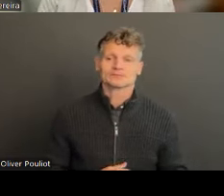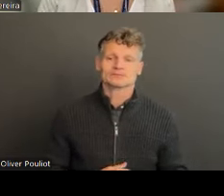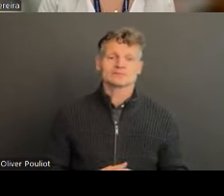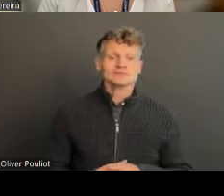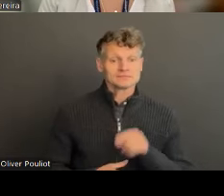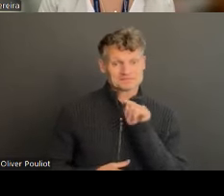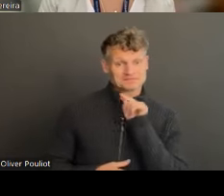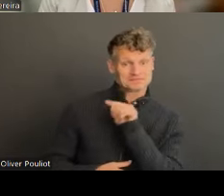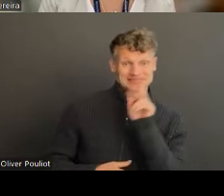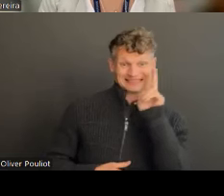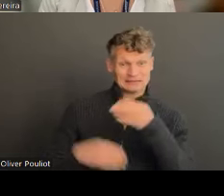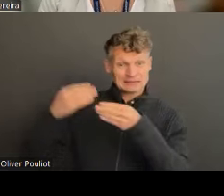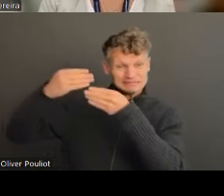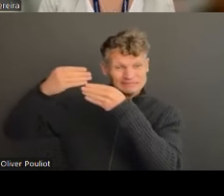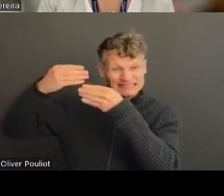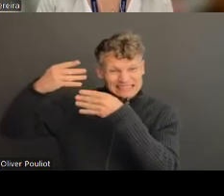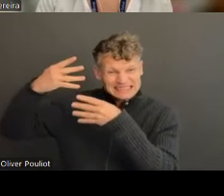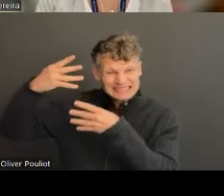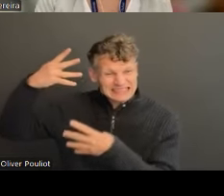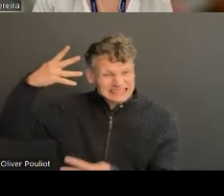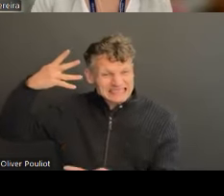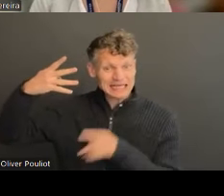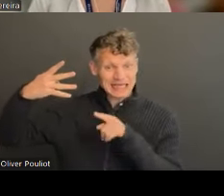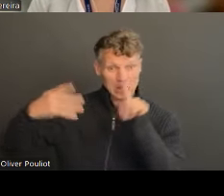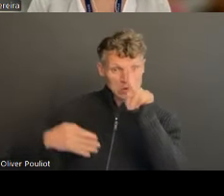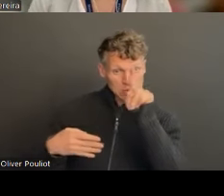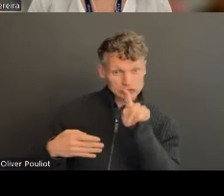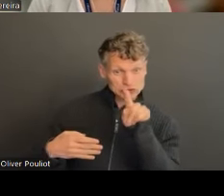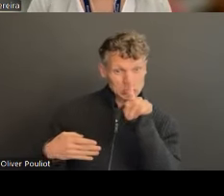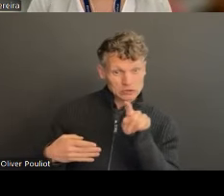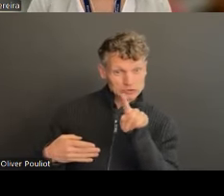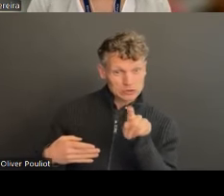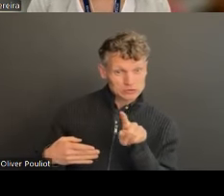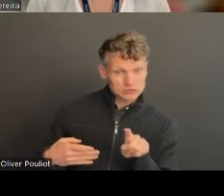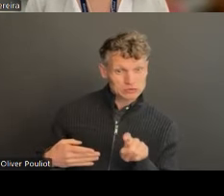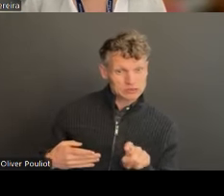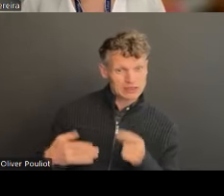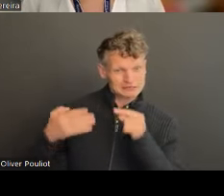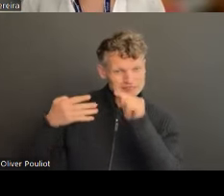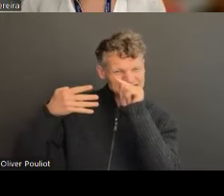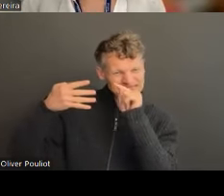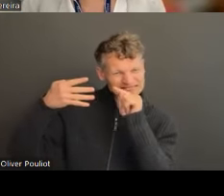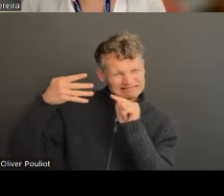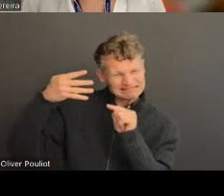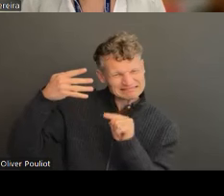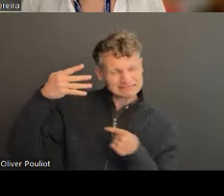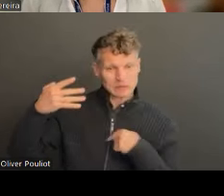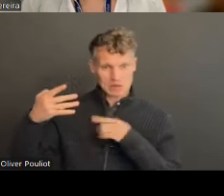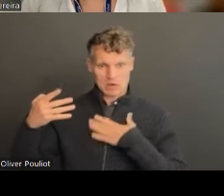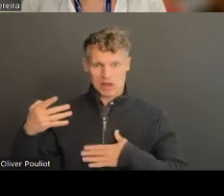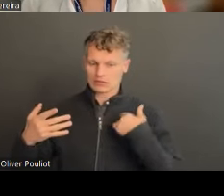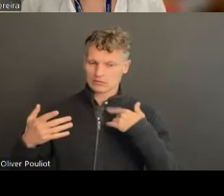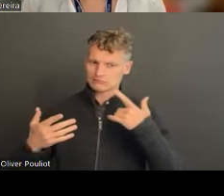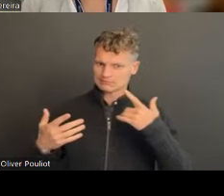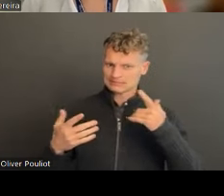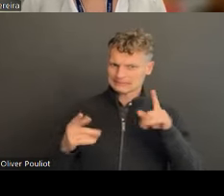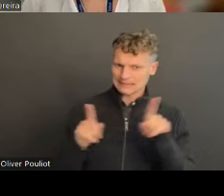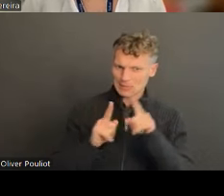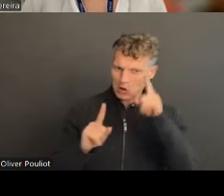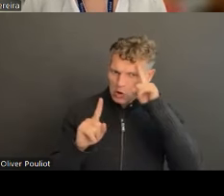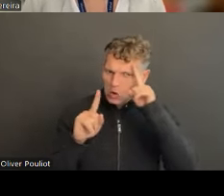checklist. We have questions 1, question 4. We review the purposes, objectives, goals, and results, and expected results of